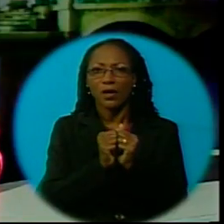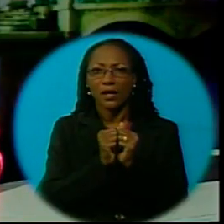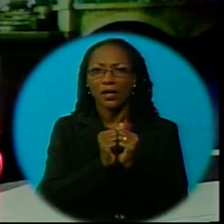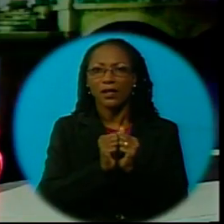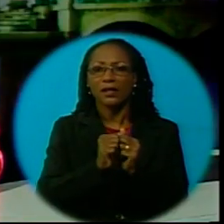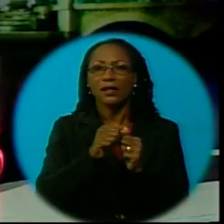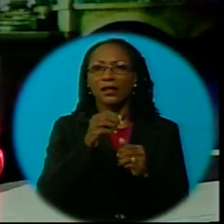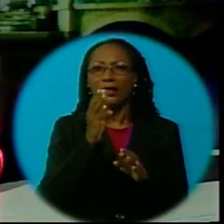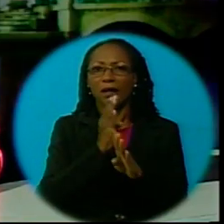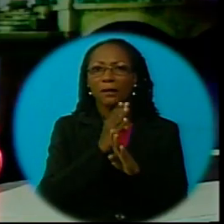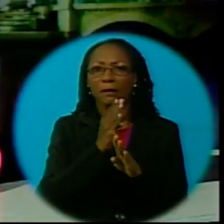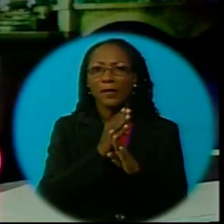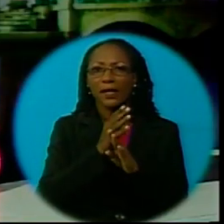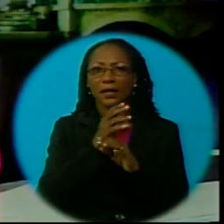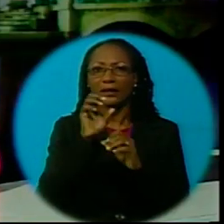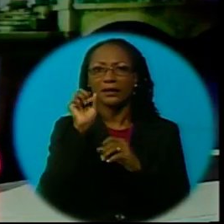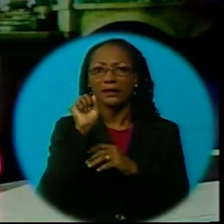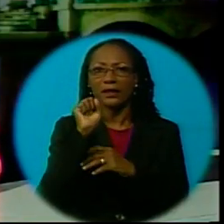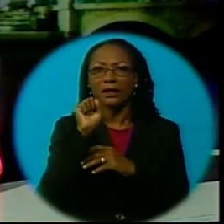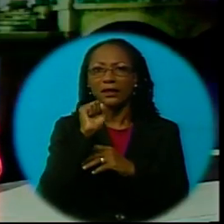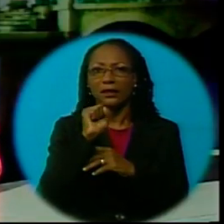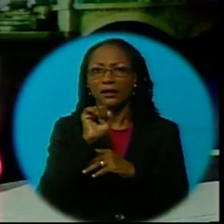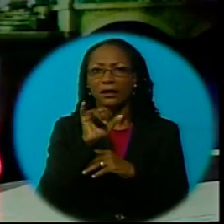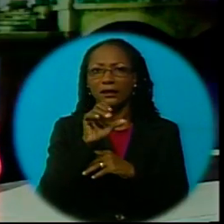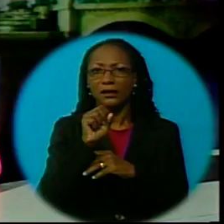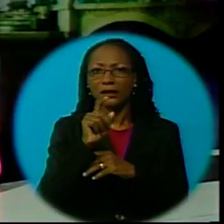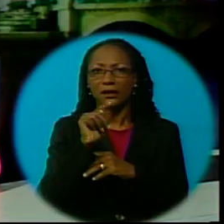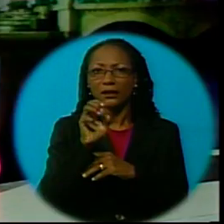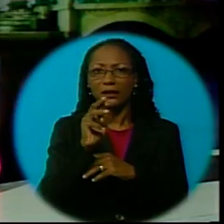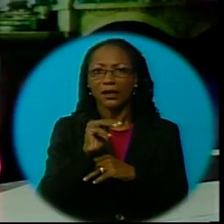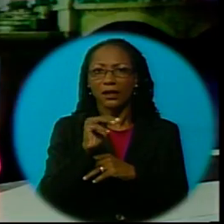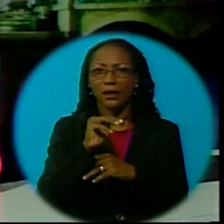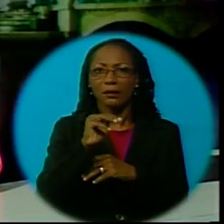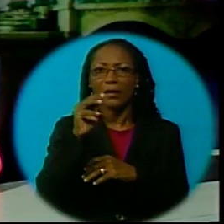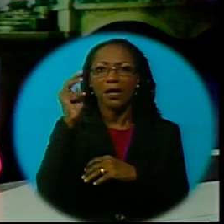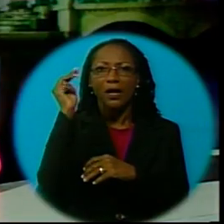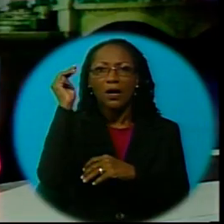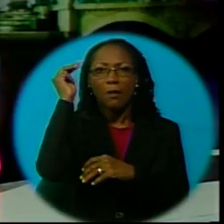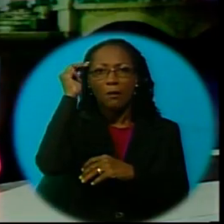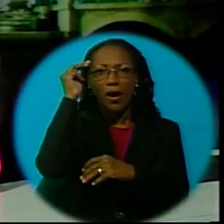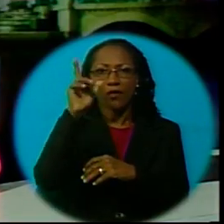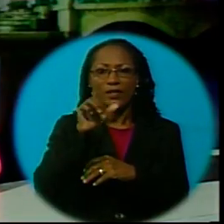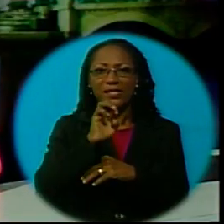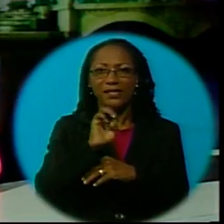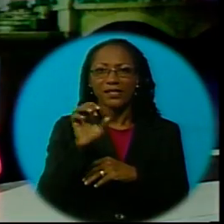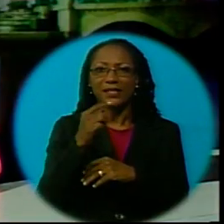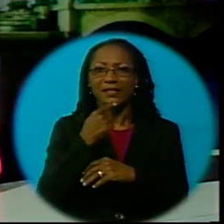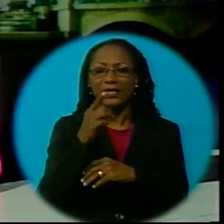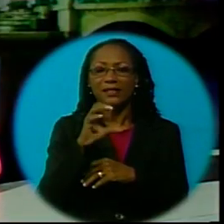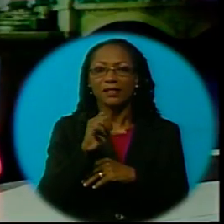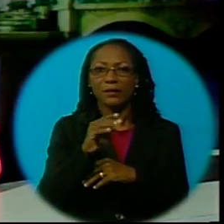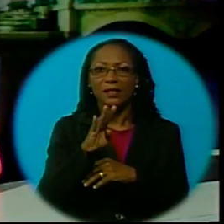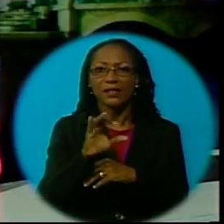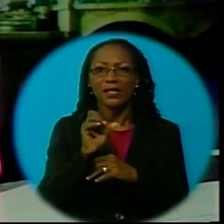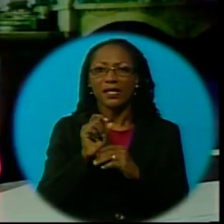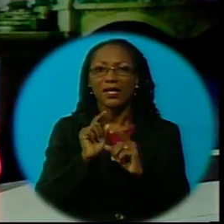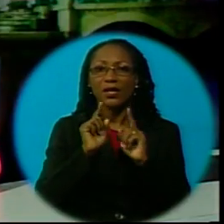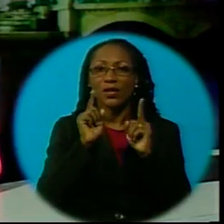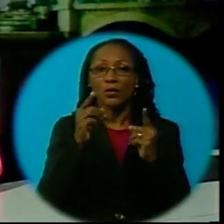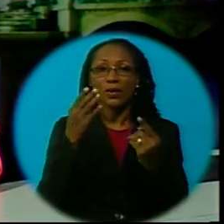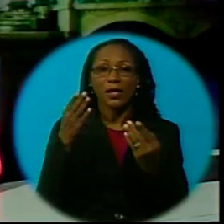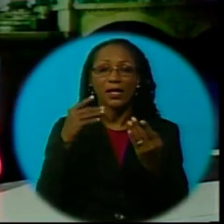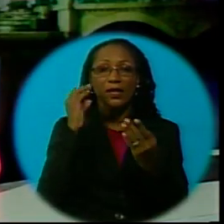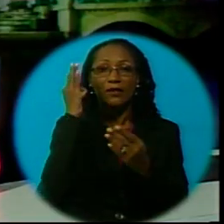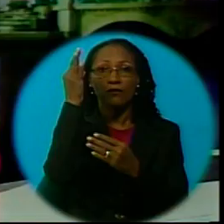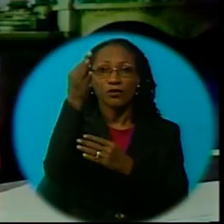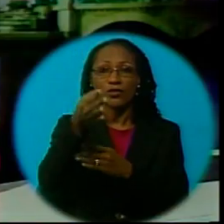transport system. Interim Chairman Maurice Lee tells CBC News the way forward for the public transportation sector is